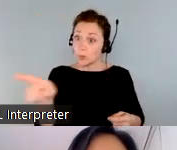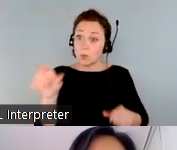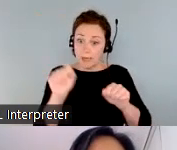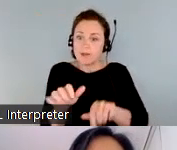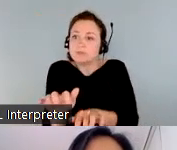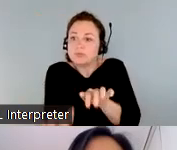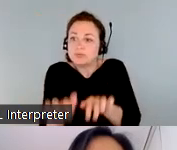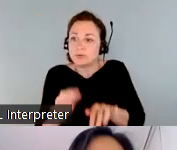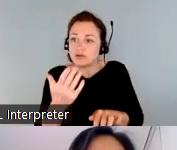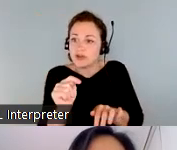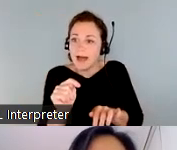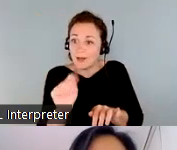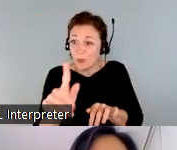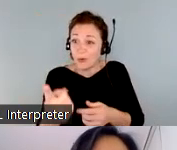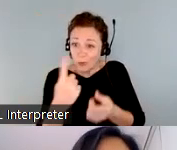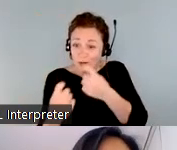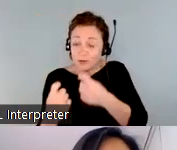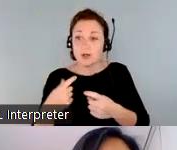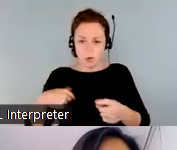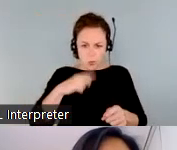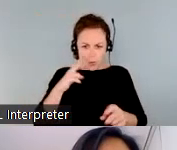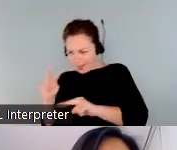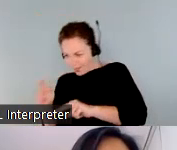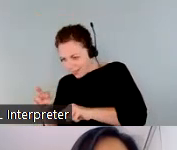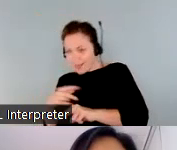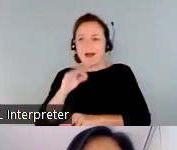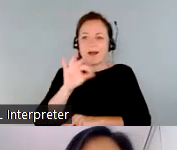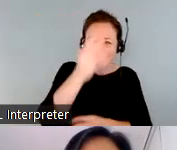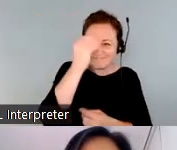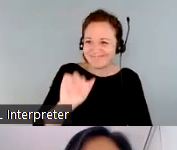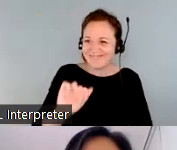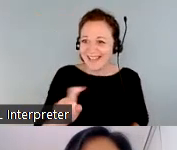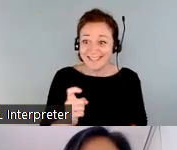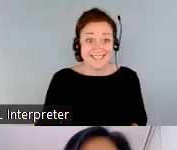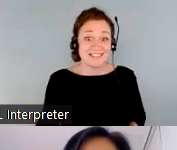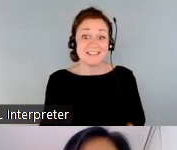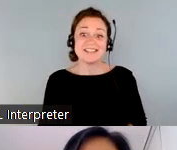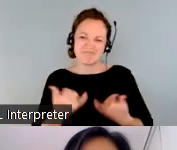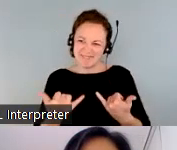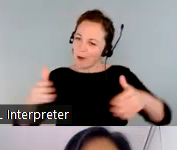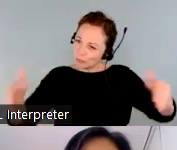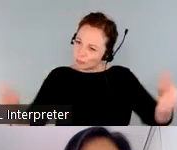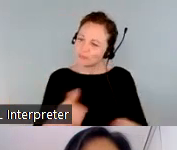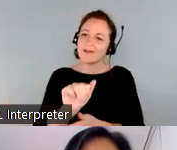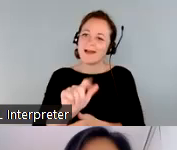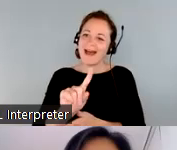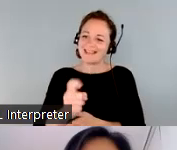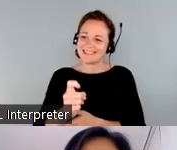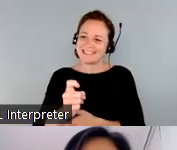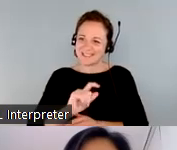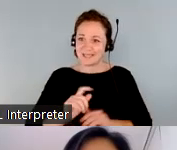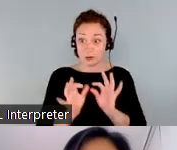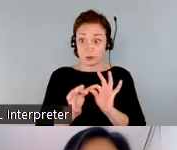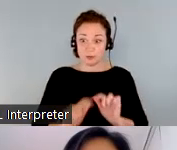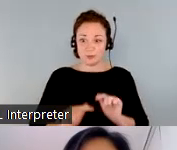in the chat, and we will make sure that Alex gets a chance to answer them. Please go ahead, Alex.